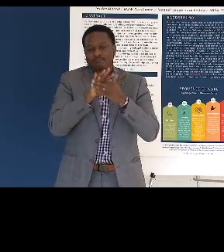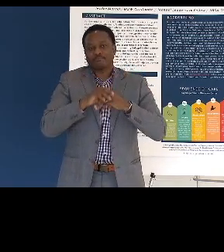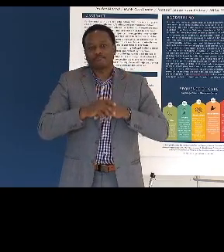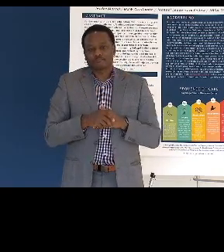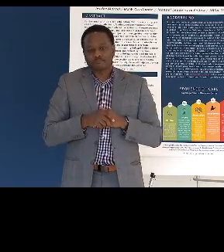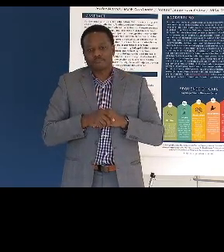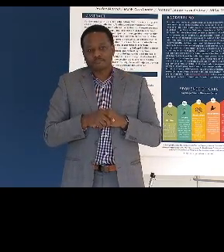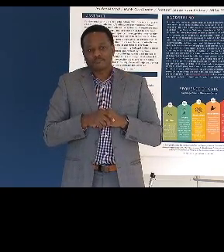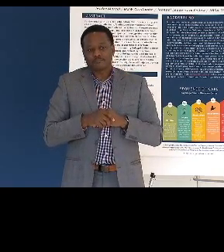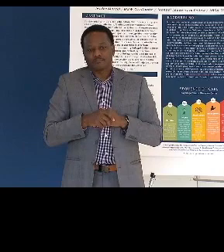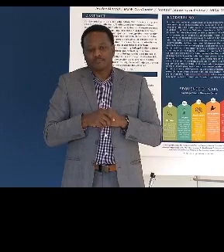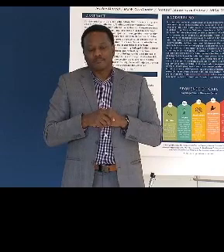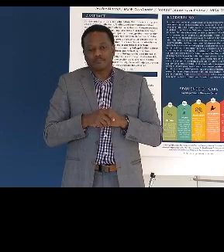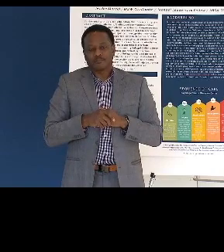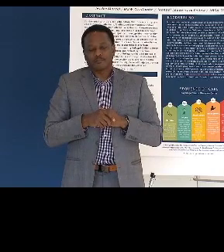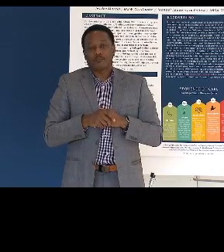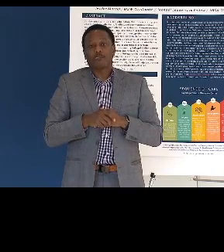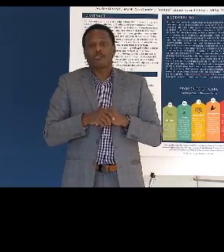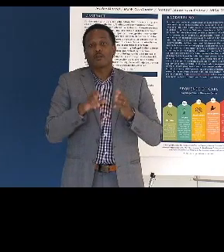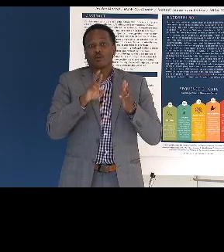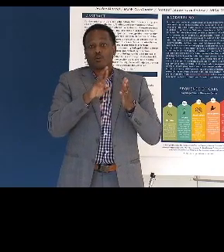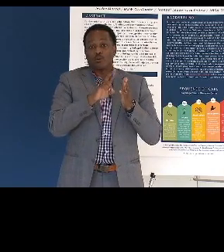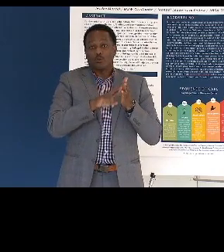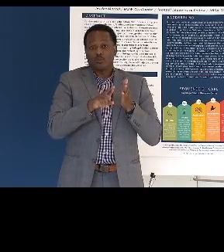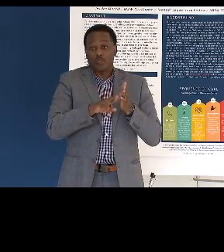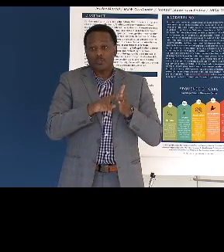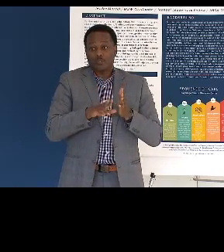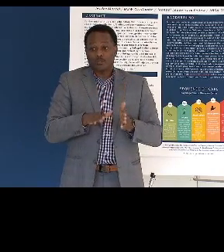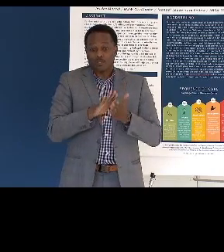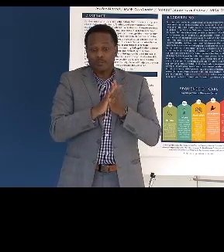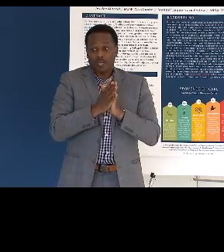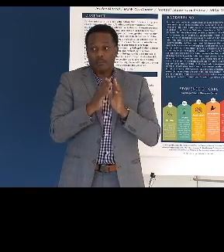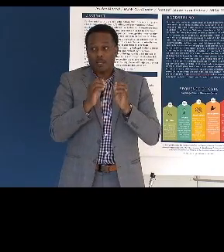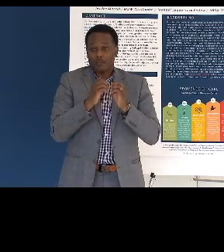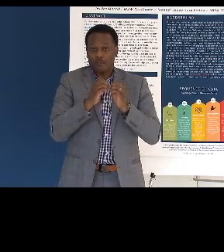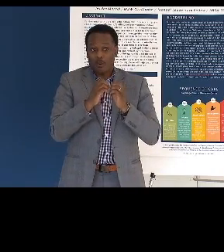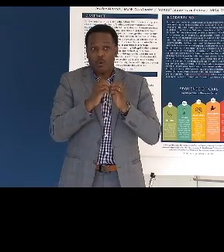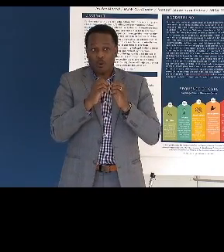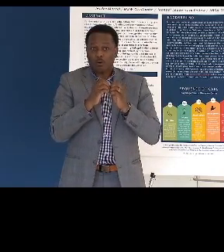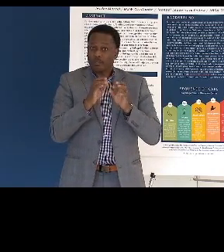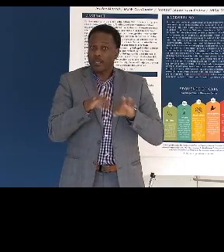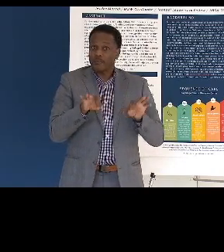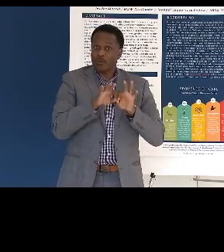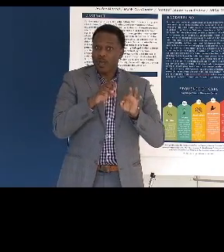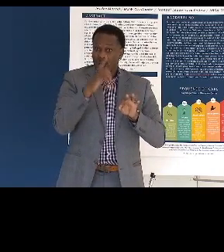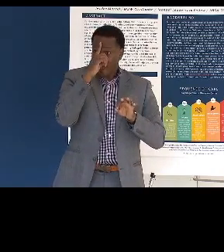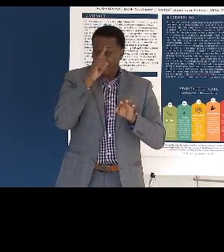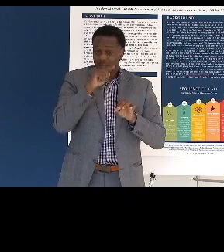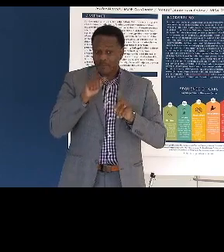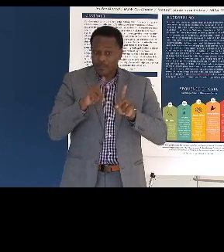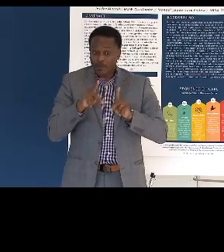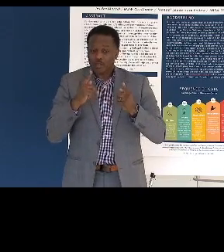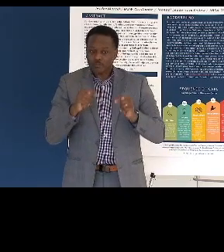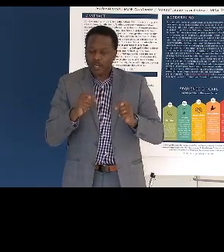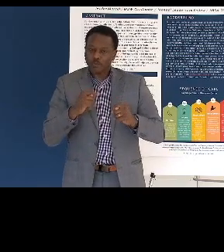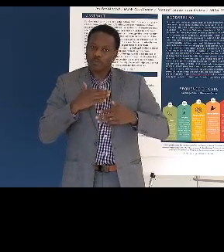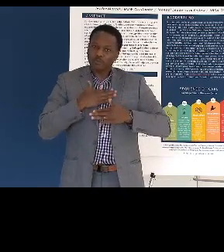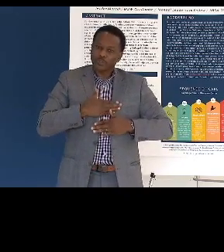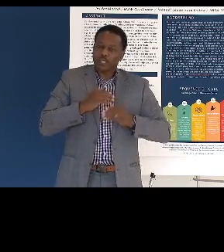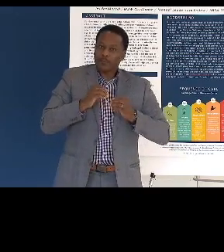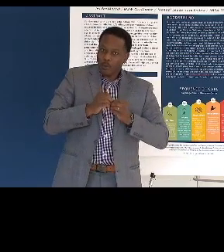these shortcomings, research on mentoring is becoming more prevalent. I think that individuals are starting to appreciate the value of